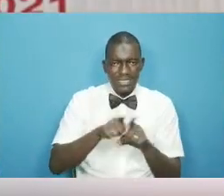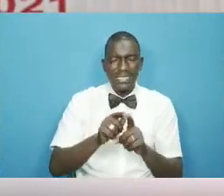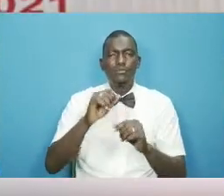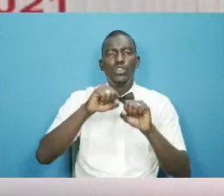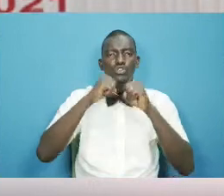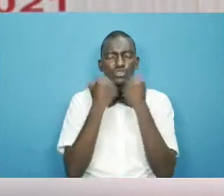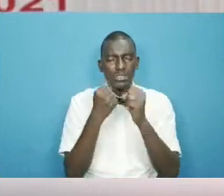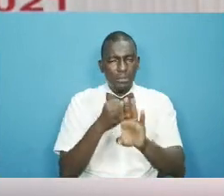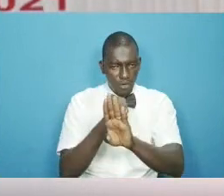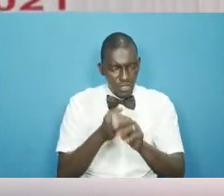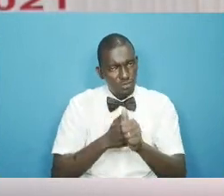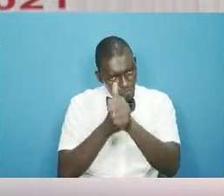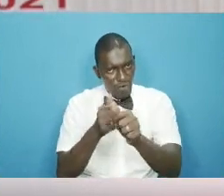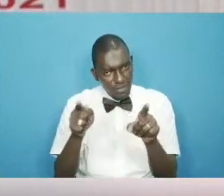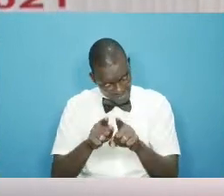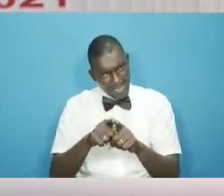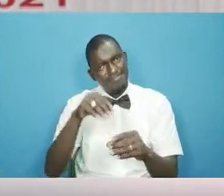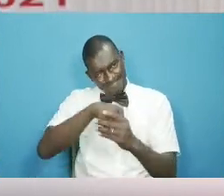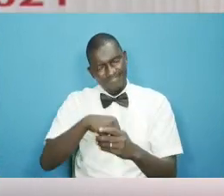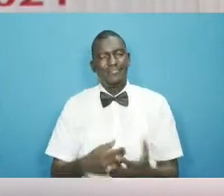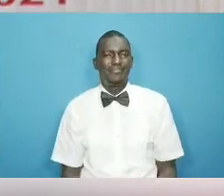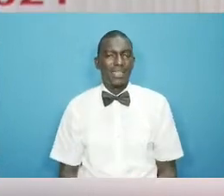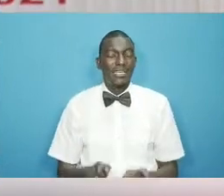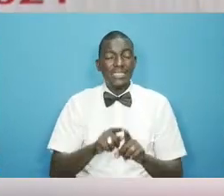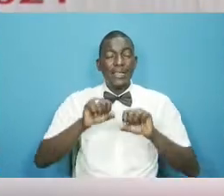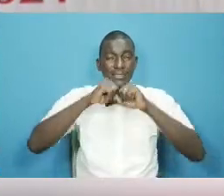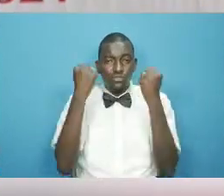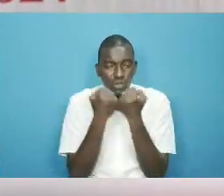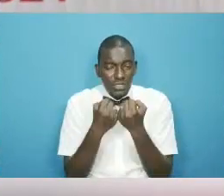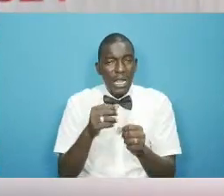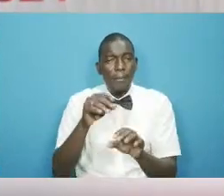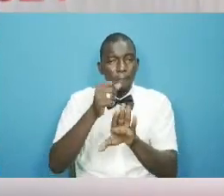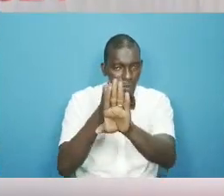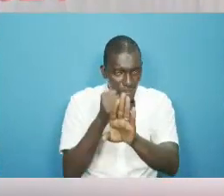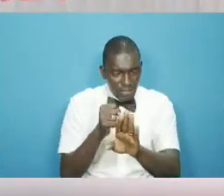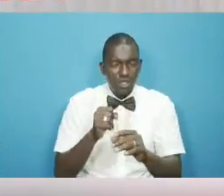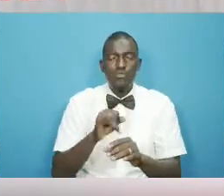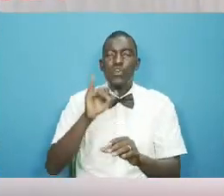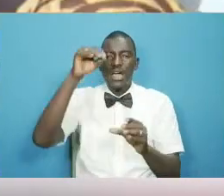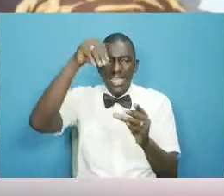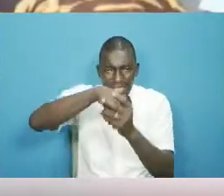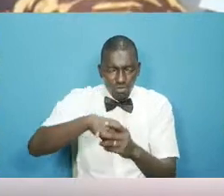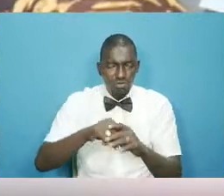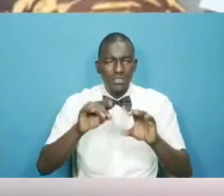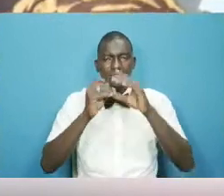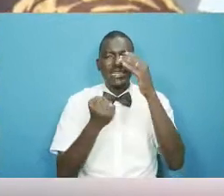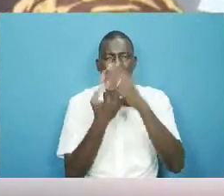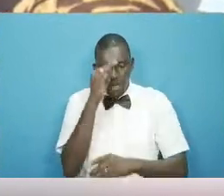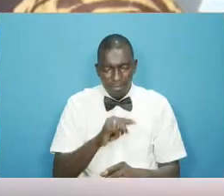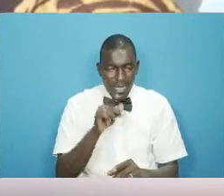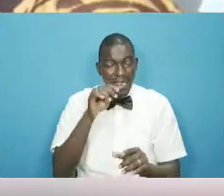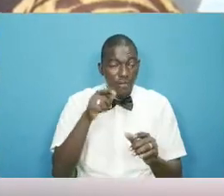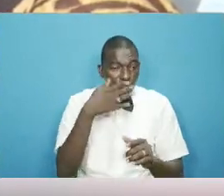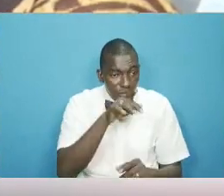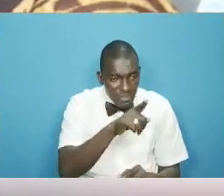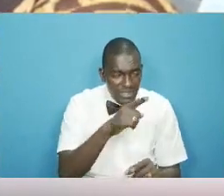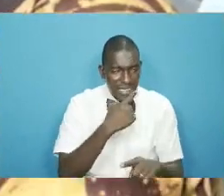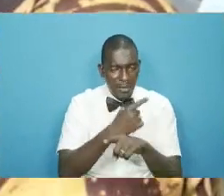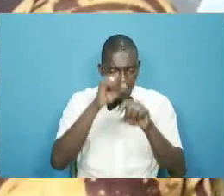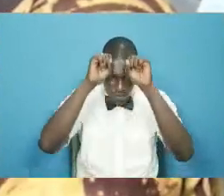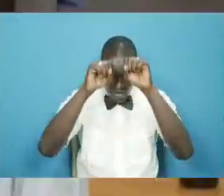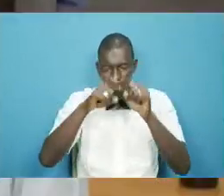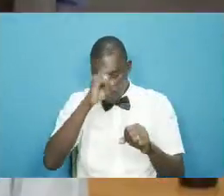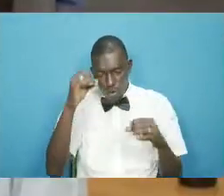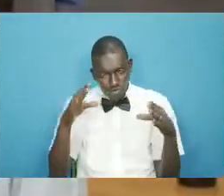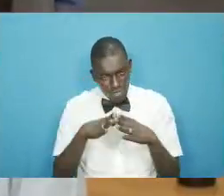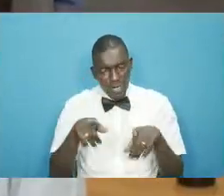theme for this forum is social protection, a mechanism for inclusive development. To achieve this, the Gambia government is working